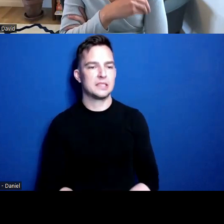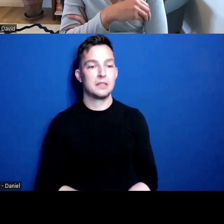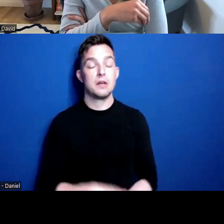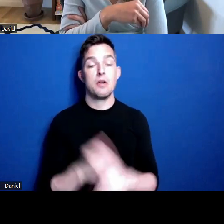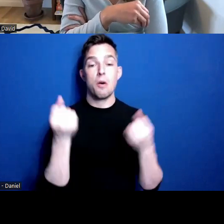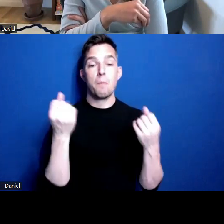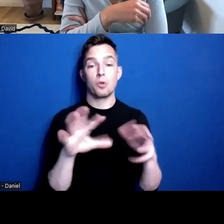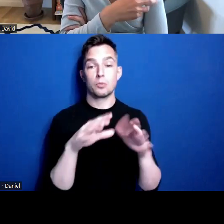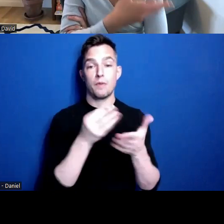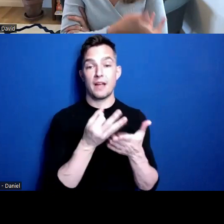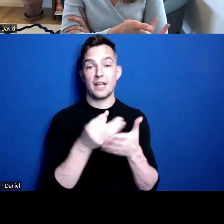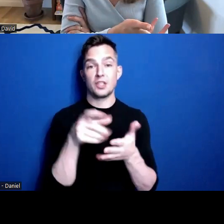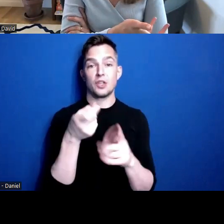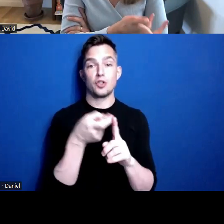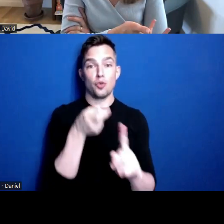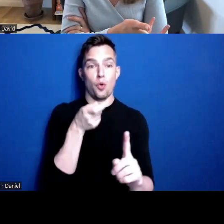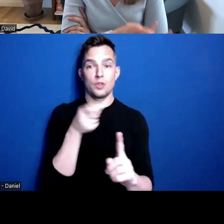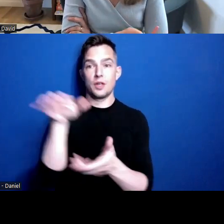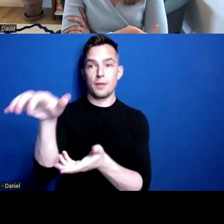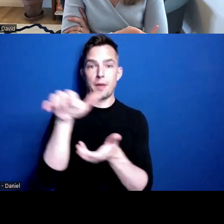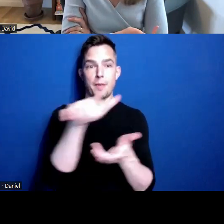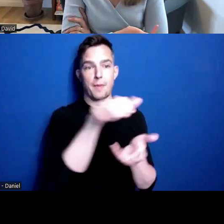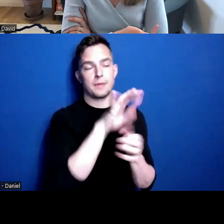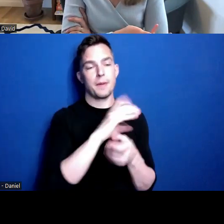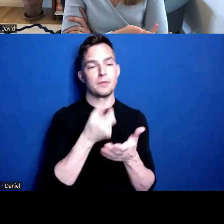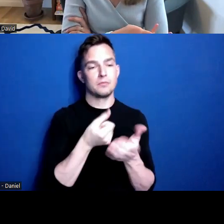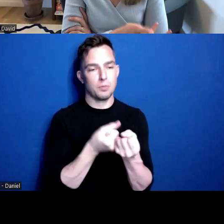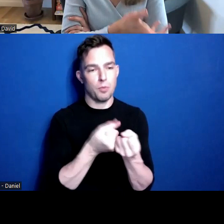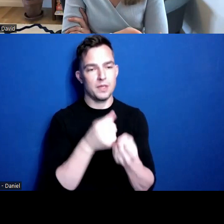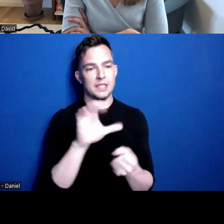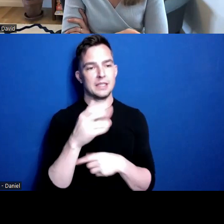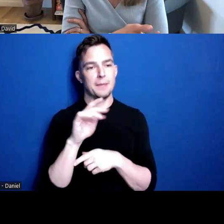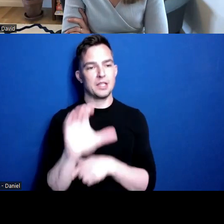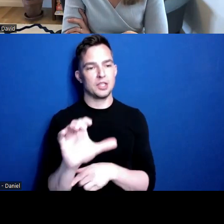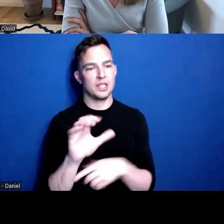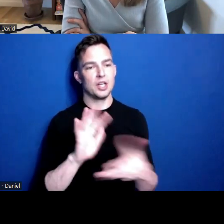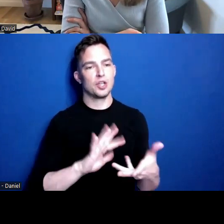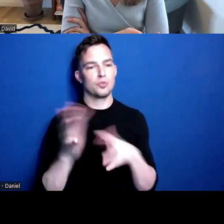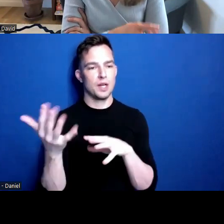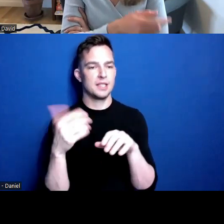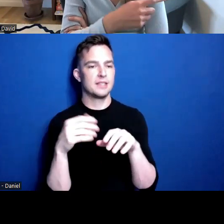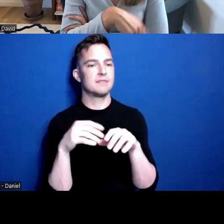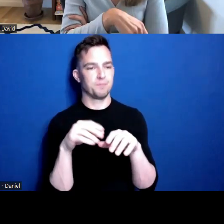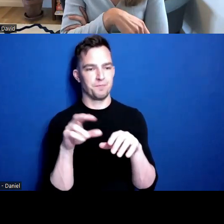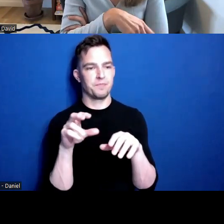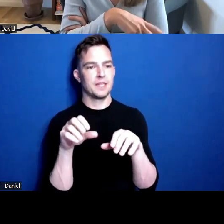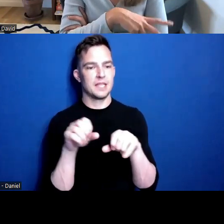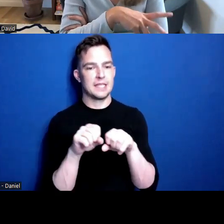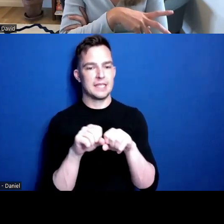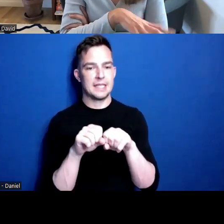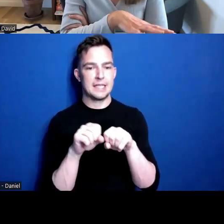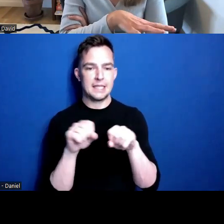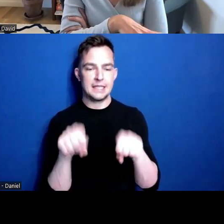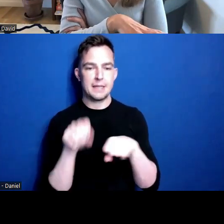multiple financing sources that may be available to support CCBHC's crisis system investment. And states that